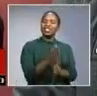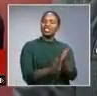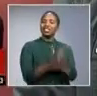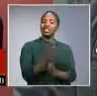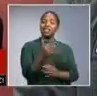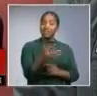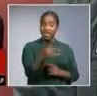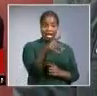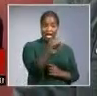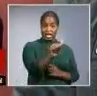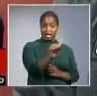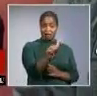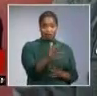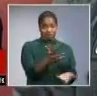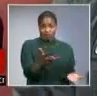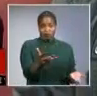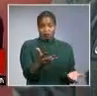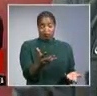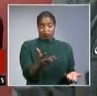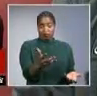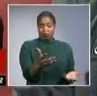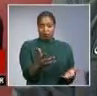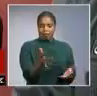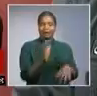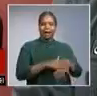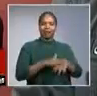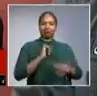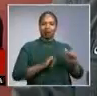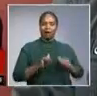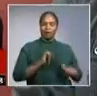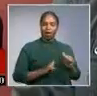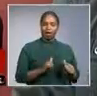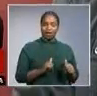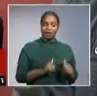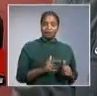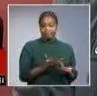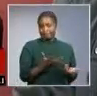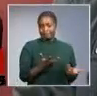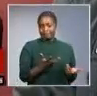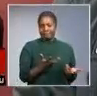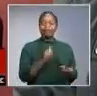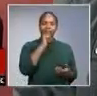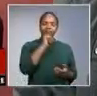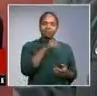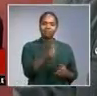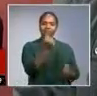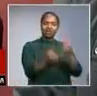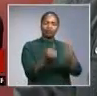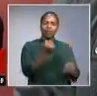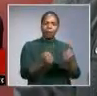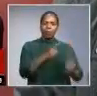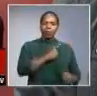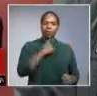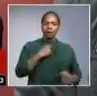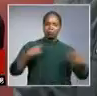If DA was not anarchic like that, it will follow the legal route and not insist that it is